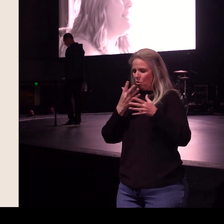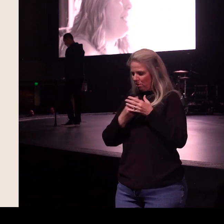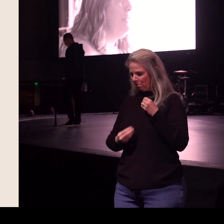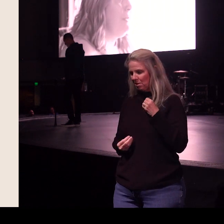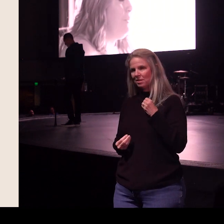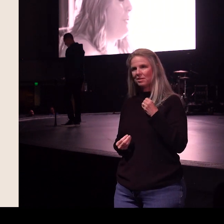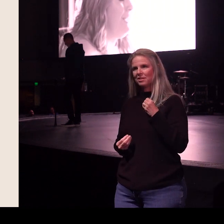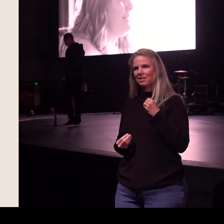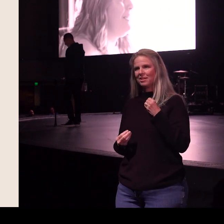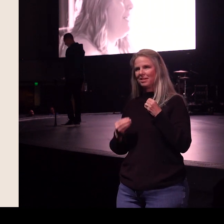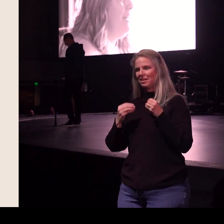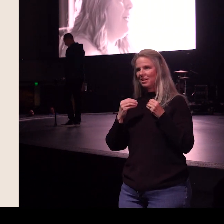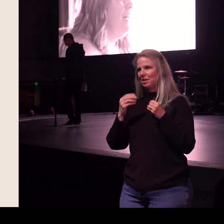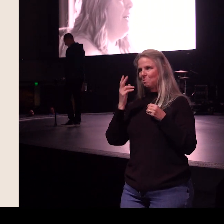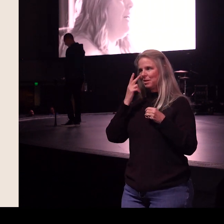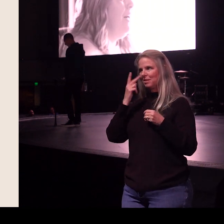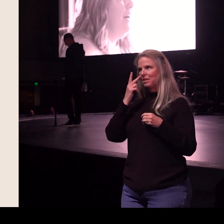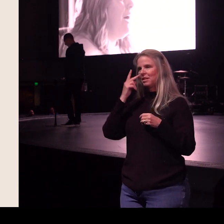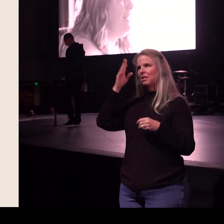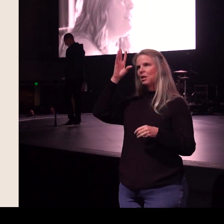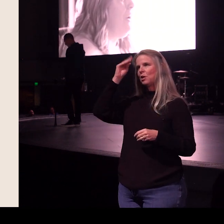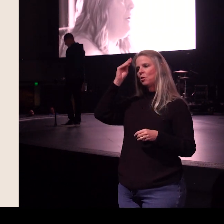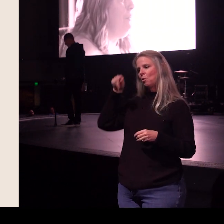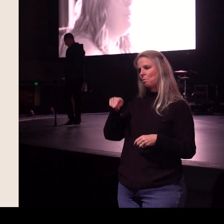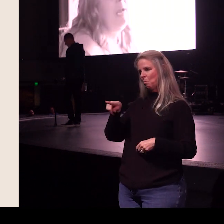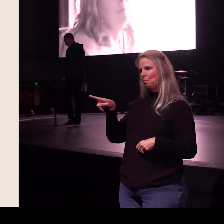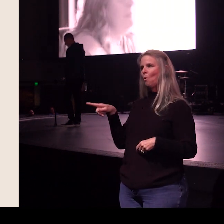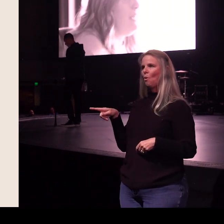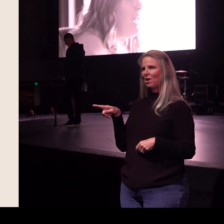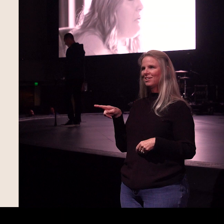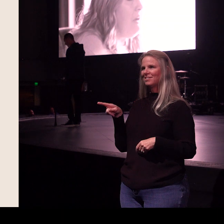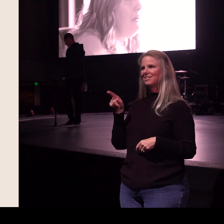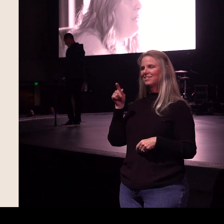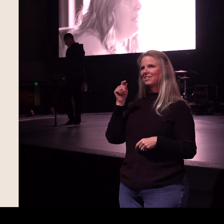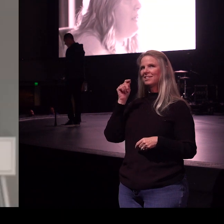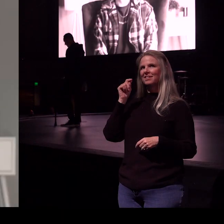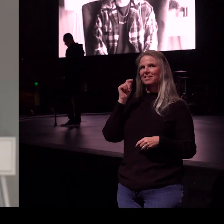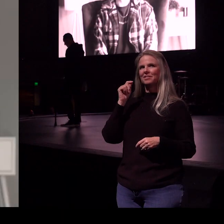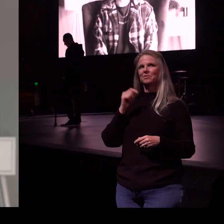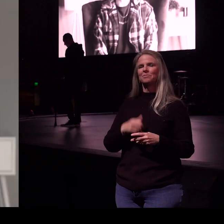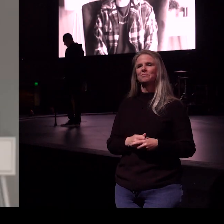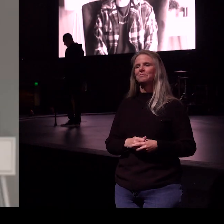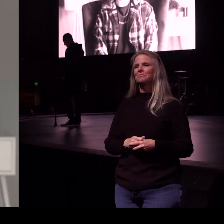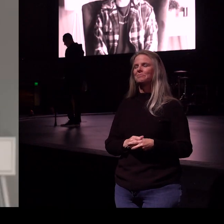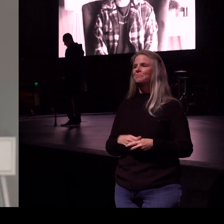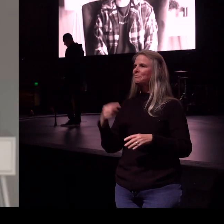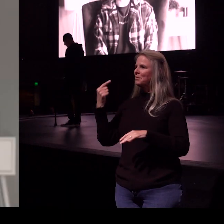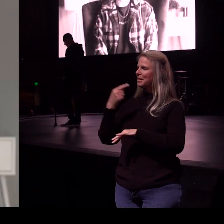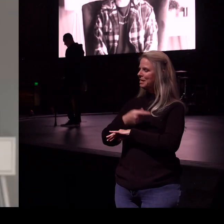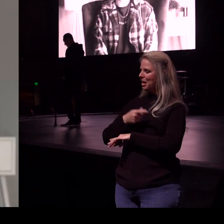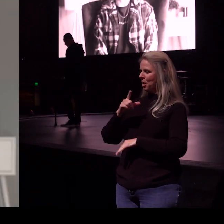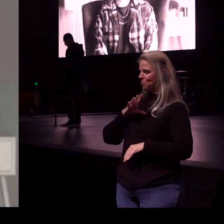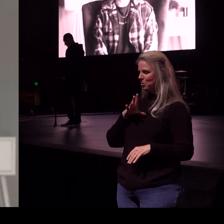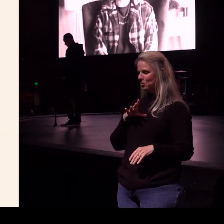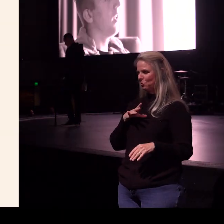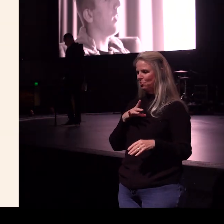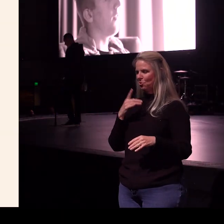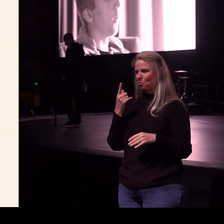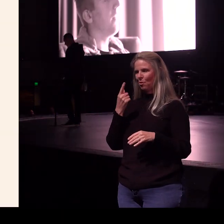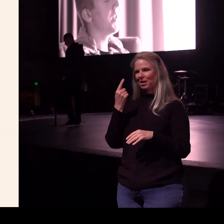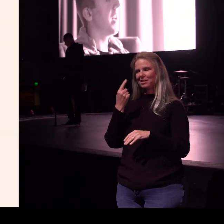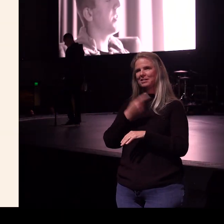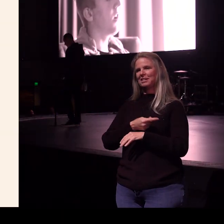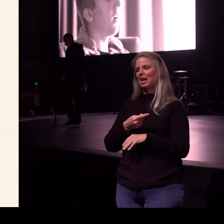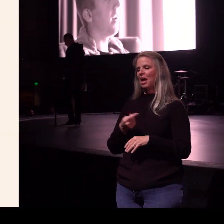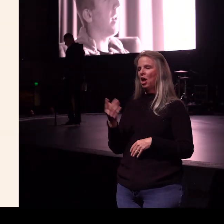then to see those boys, I saw what I was missing out on. the day was so cool. I remember one moment, the